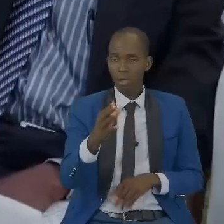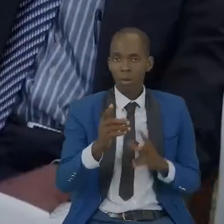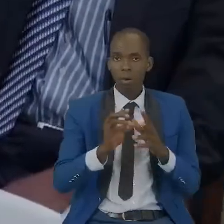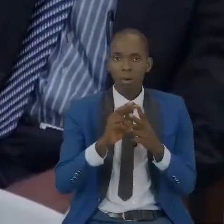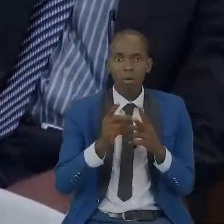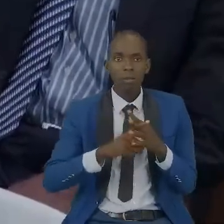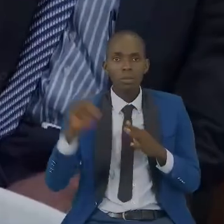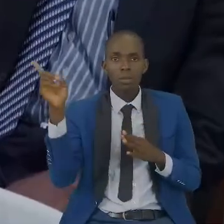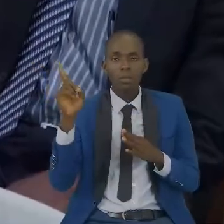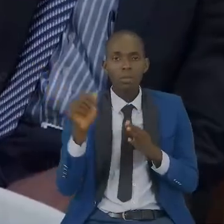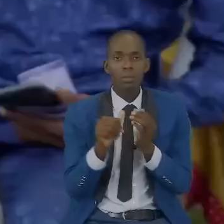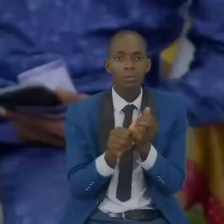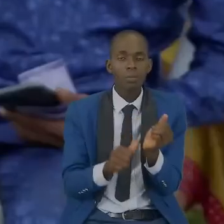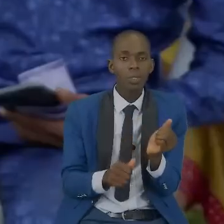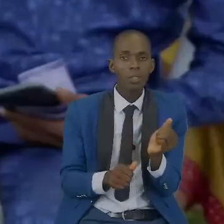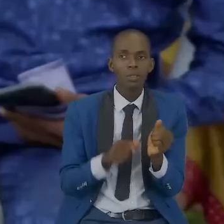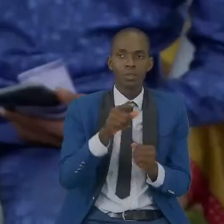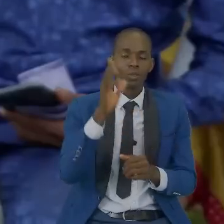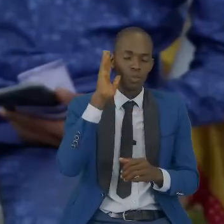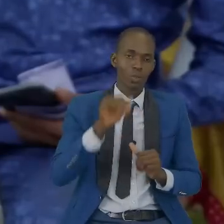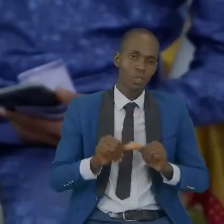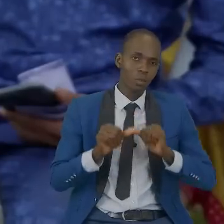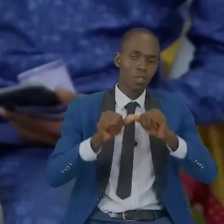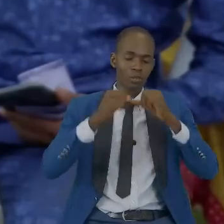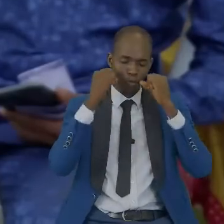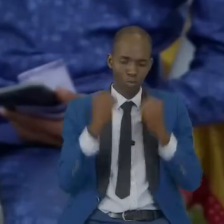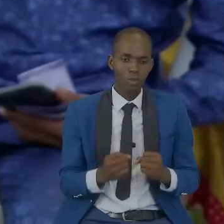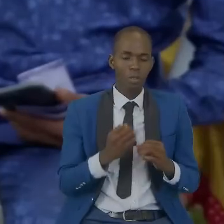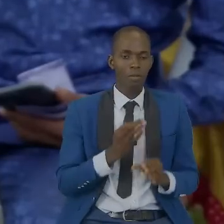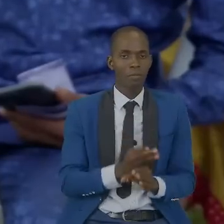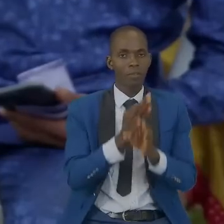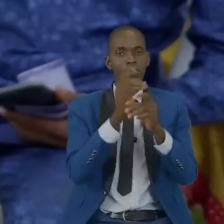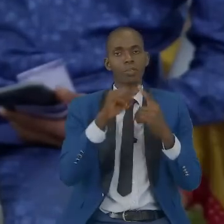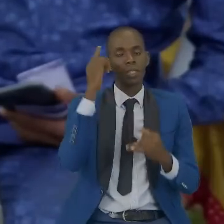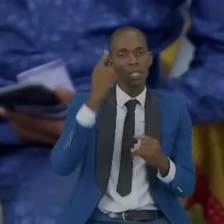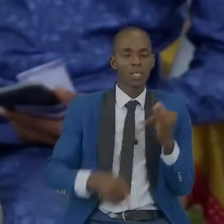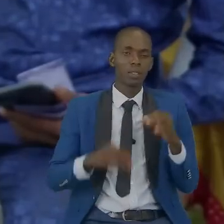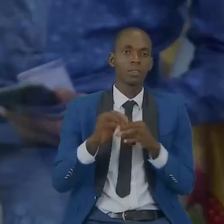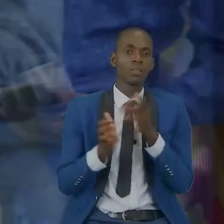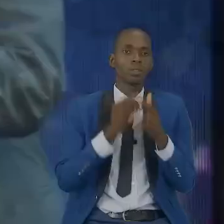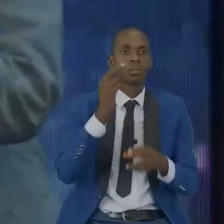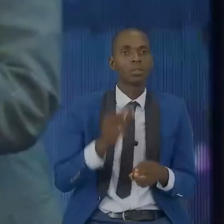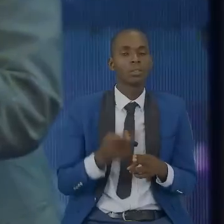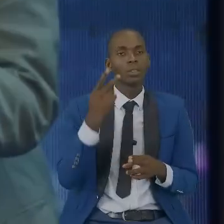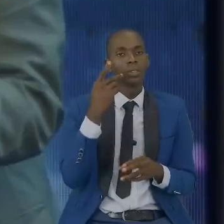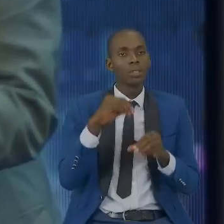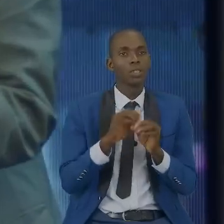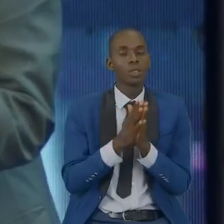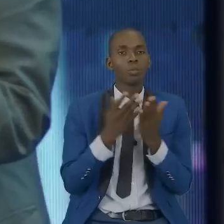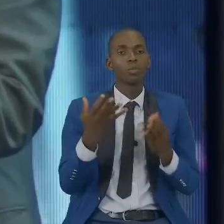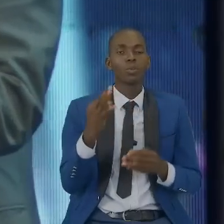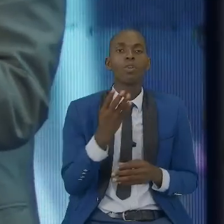there? You remain faithful to the end in Jesus' name. Look at Hebrews